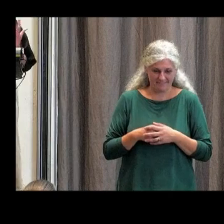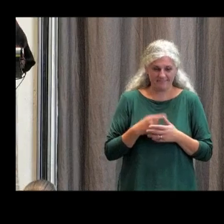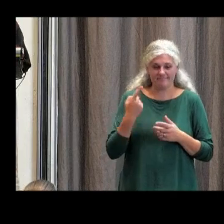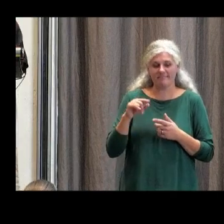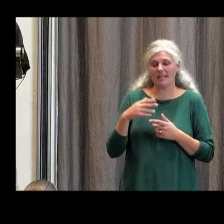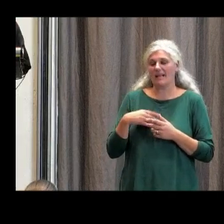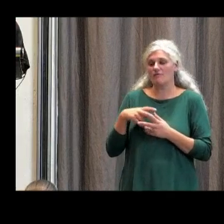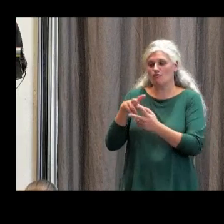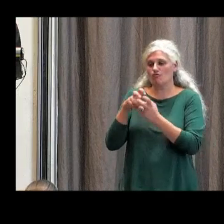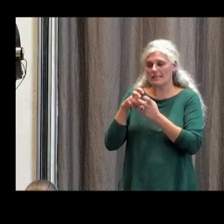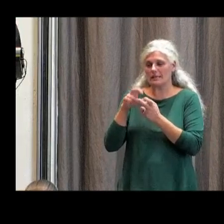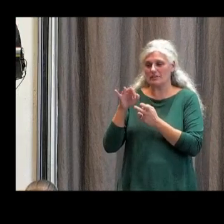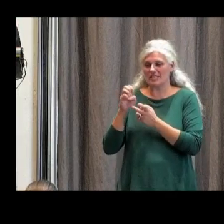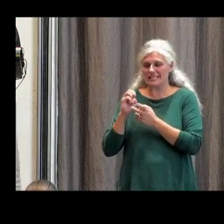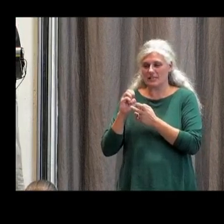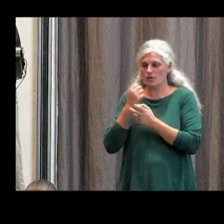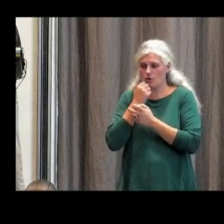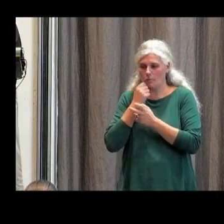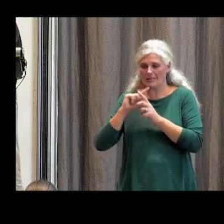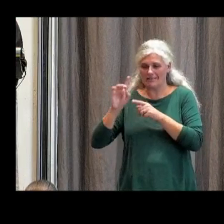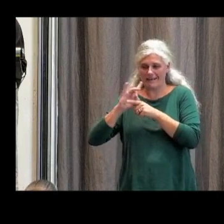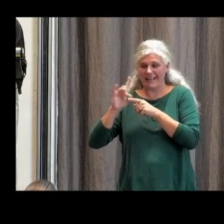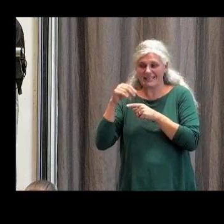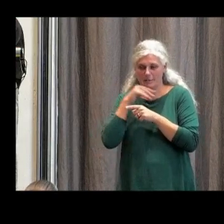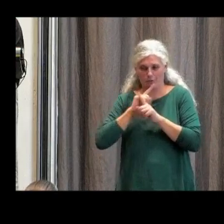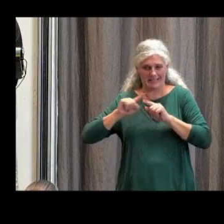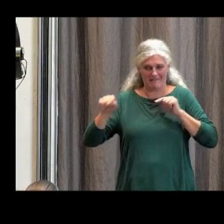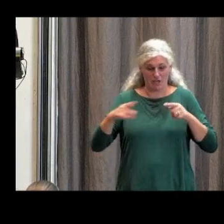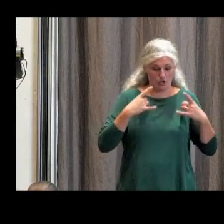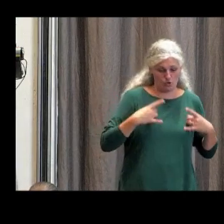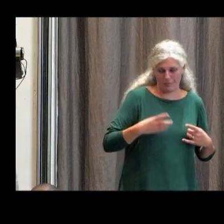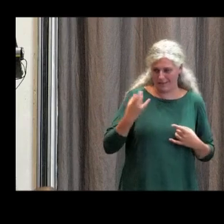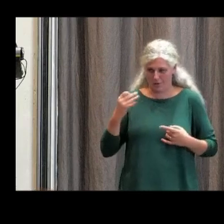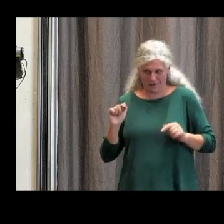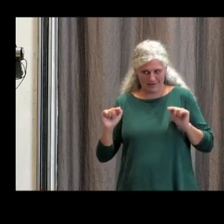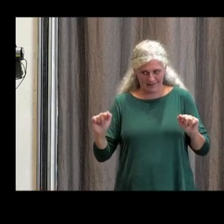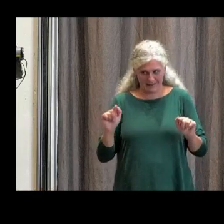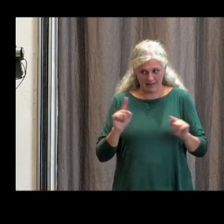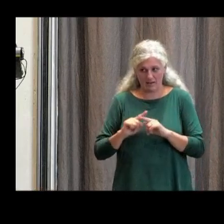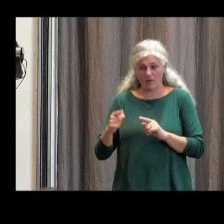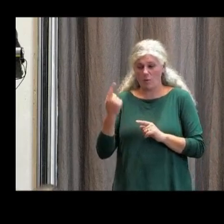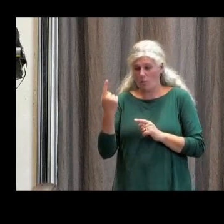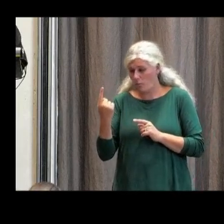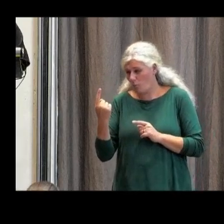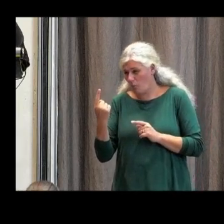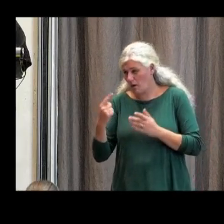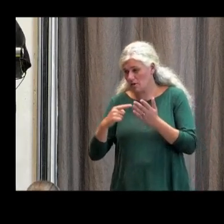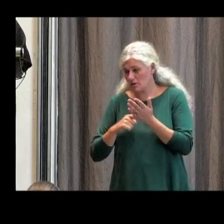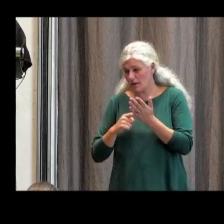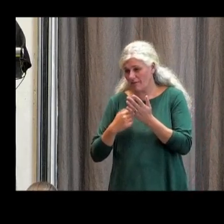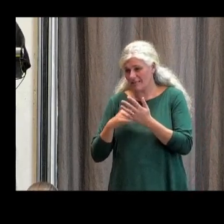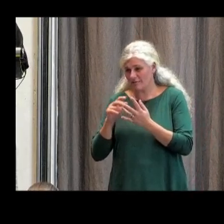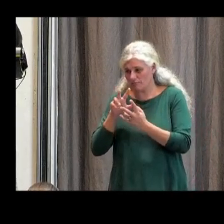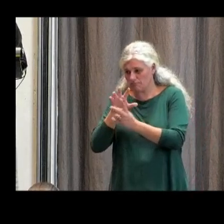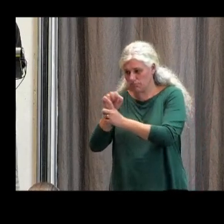gene number and type is really the key here. So if we think about a dog, they have about 1,000 olfactory